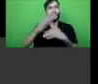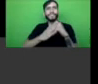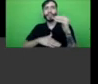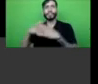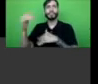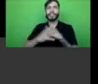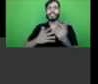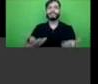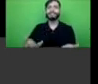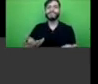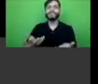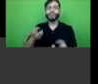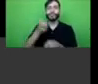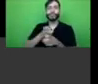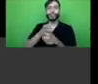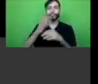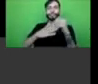our communities.